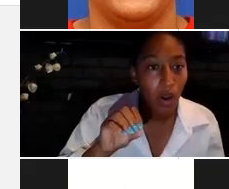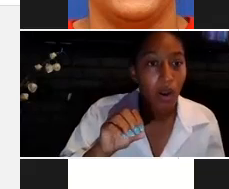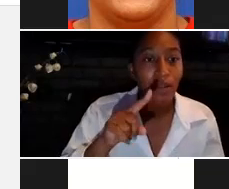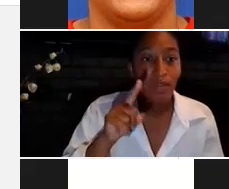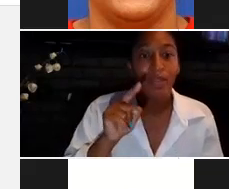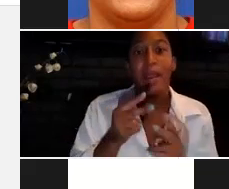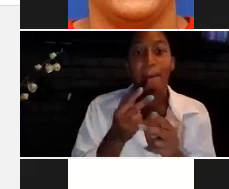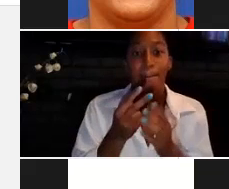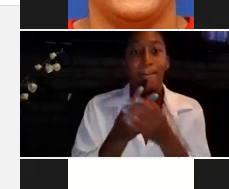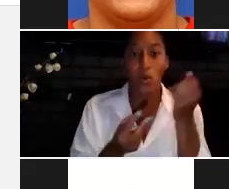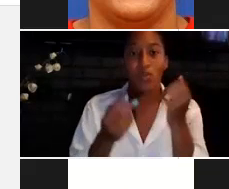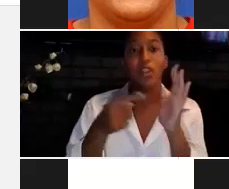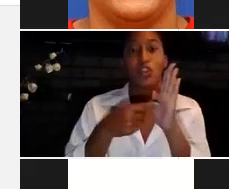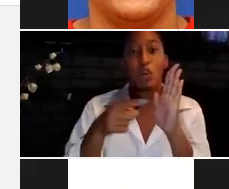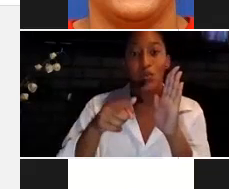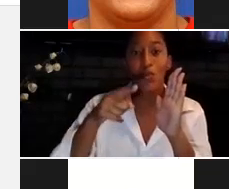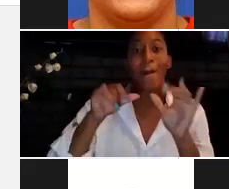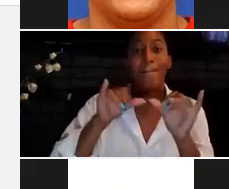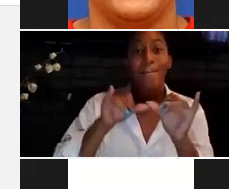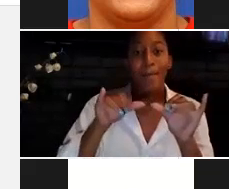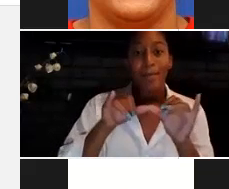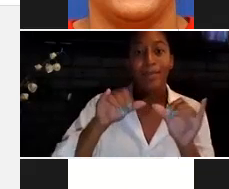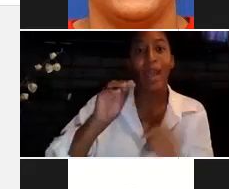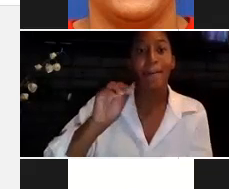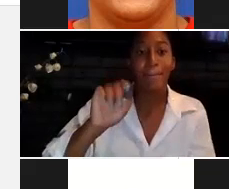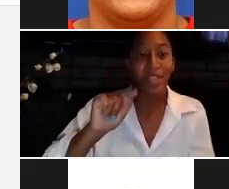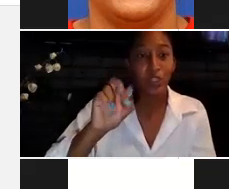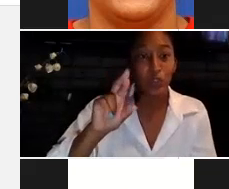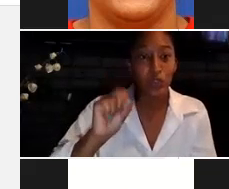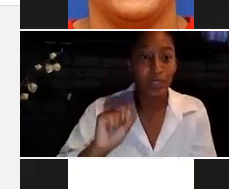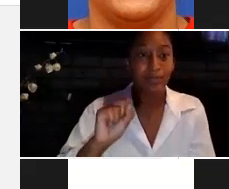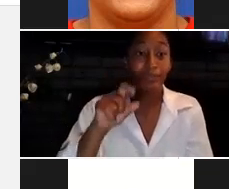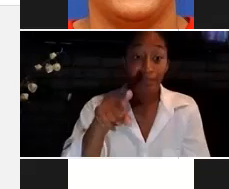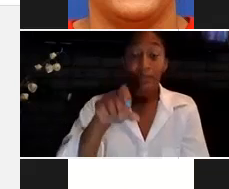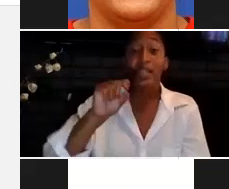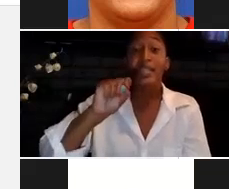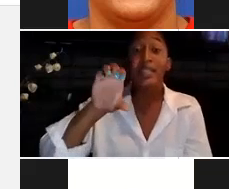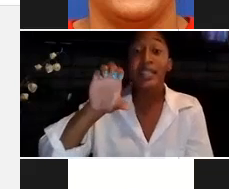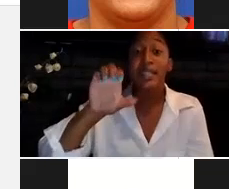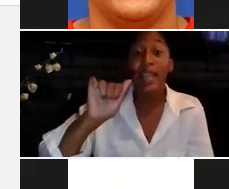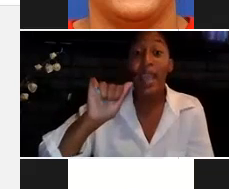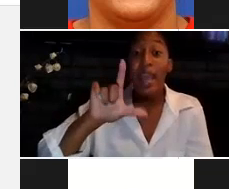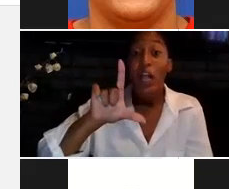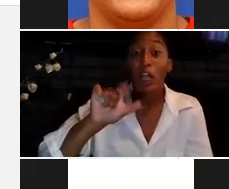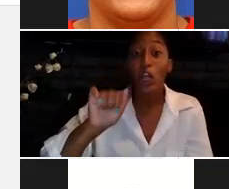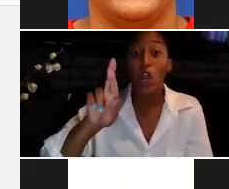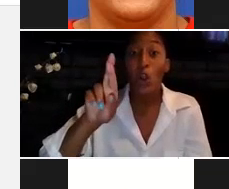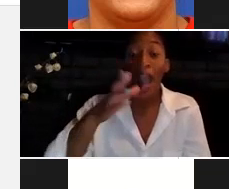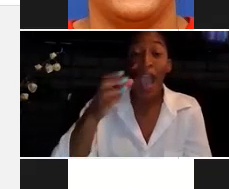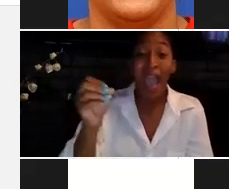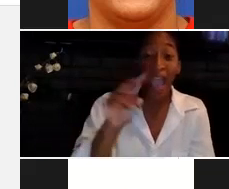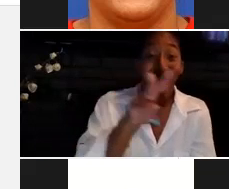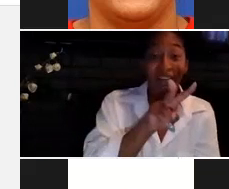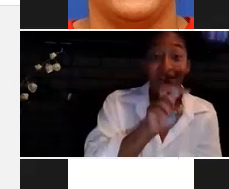So here we go again, scalar and vector quantities. This is a brief introduction, and you'll actually have